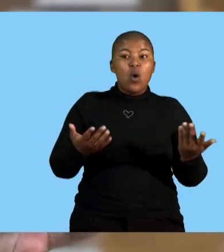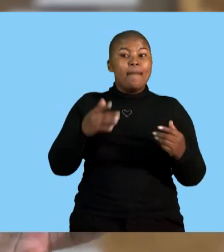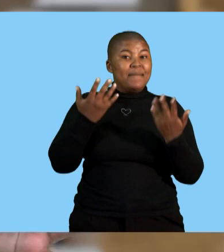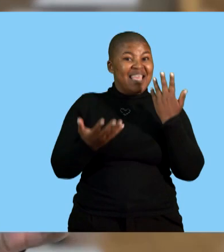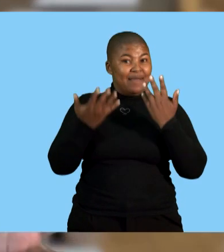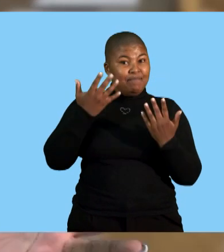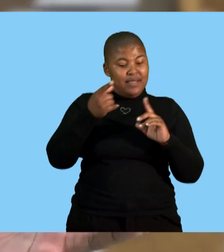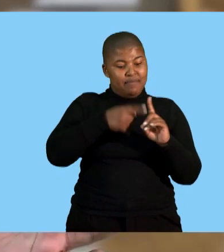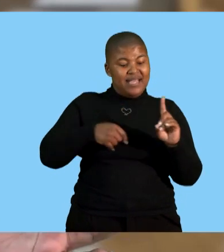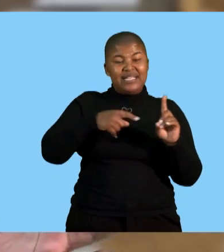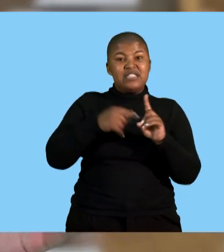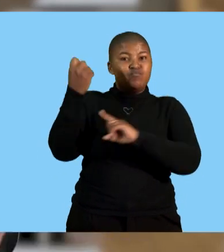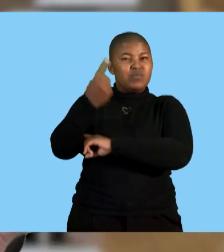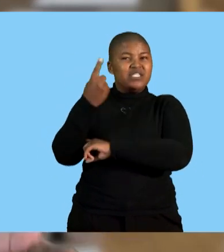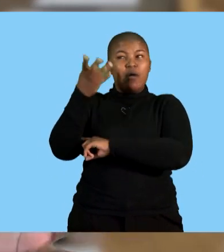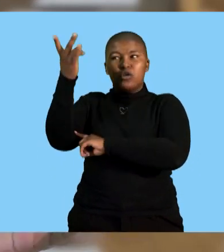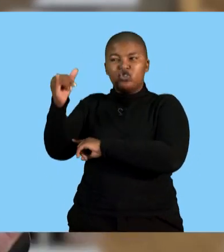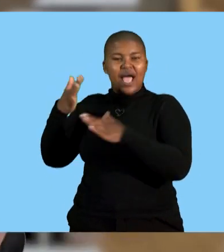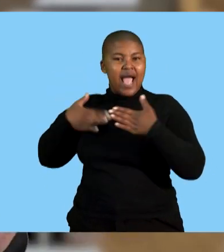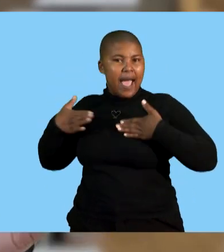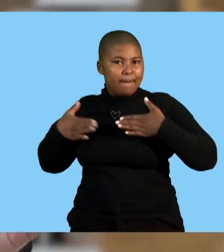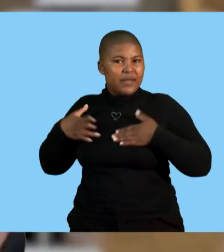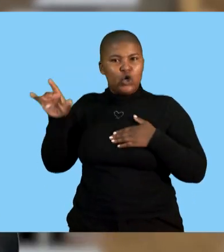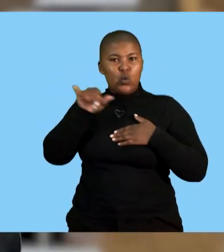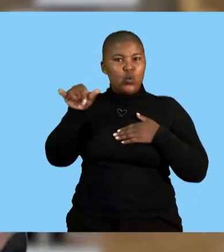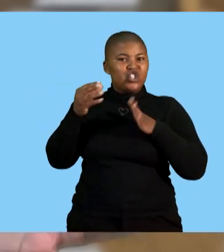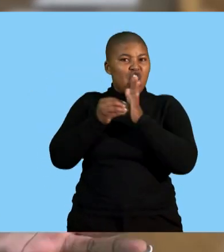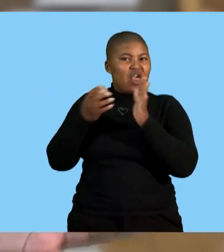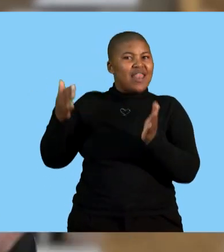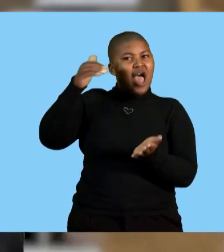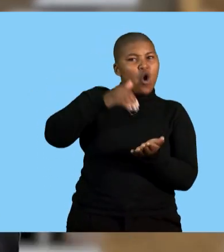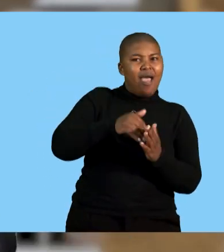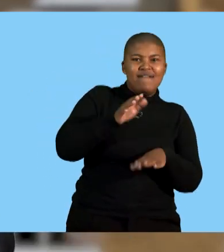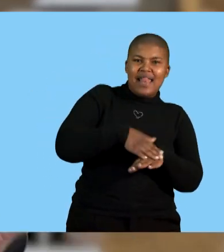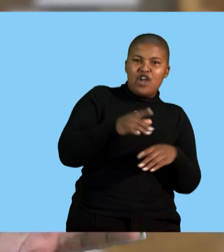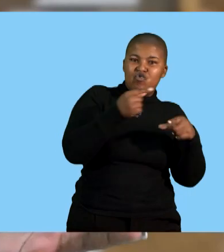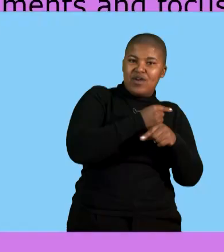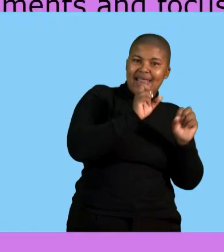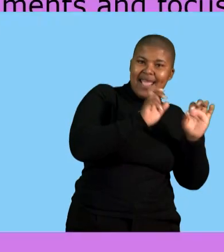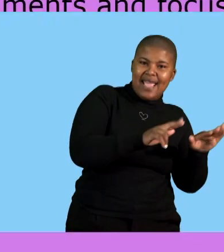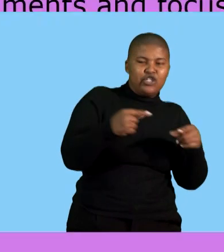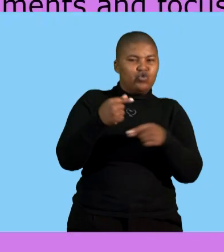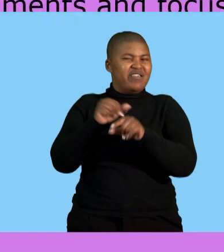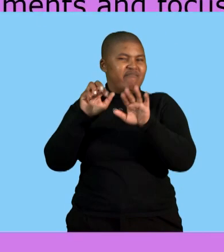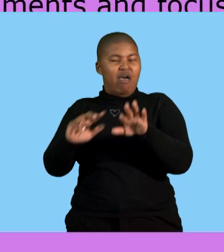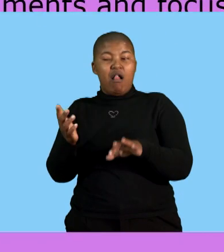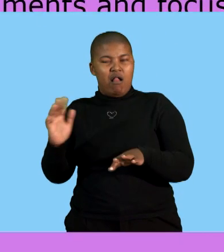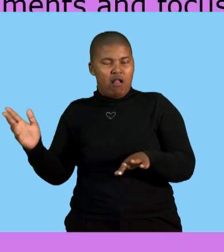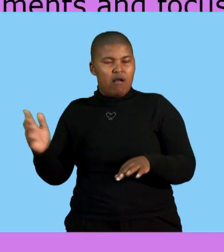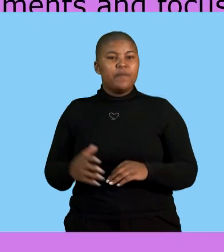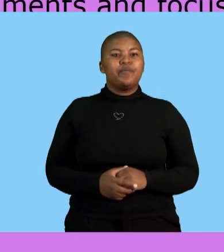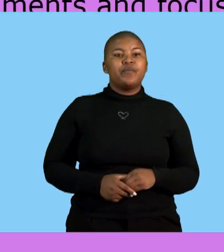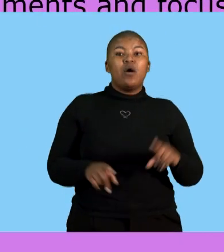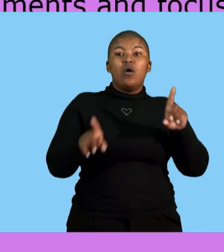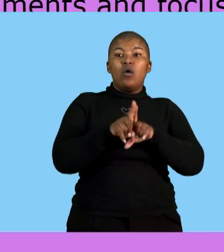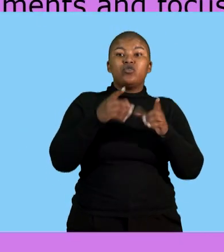be checking from the admins which learners have arrived late in grade 8, grade 9, and so forth. And you can also